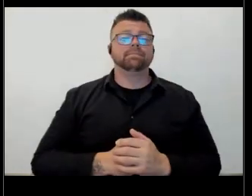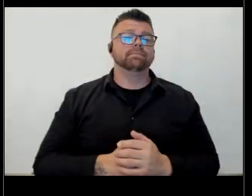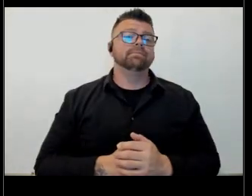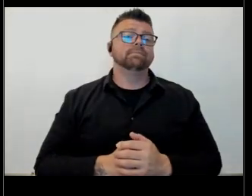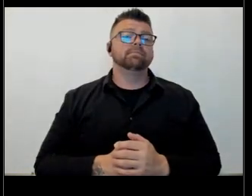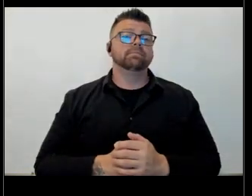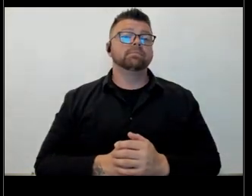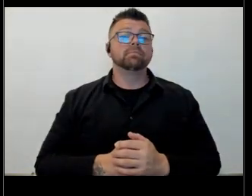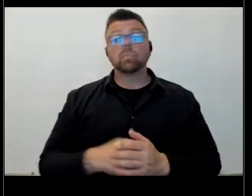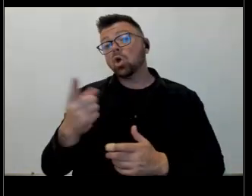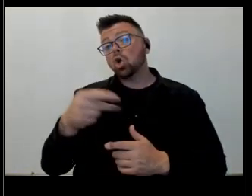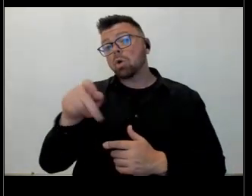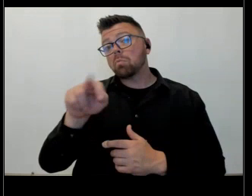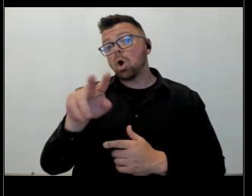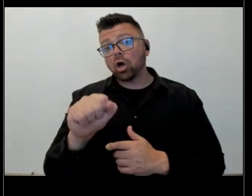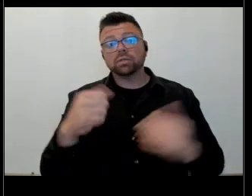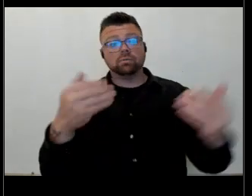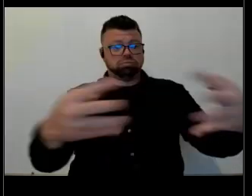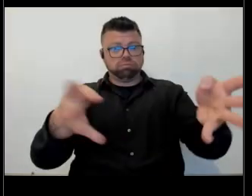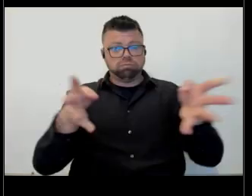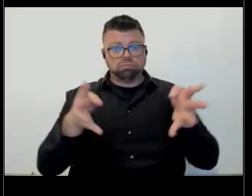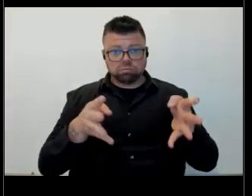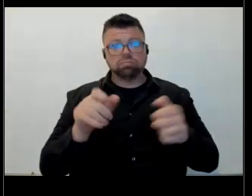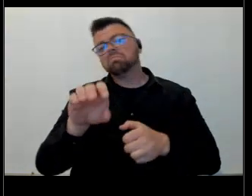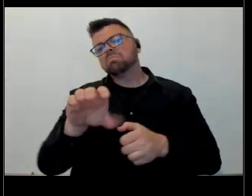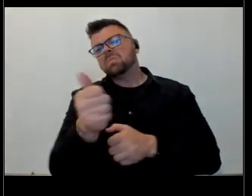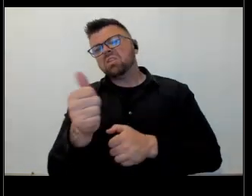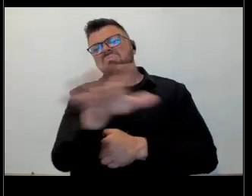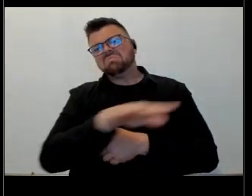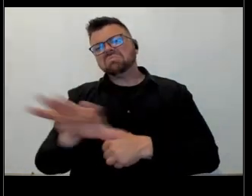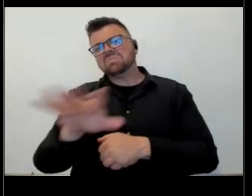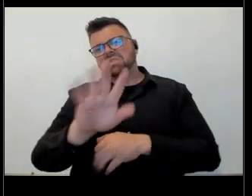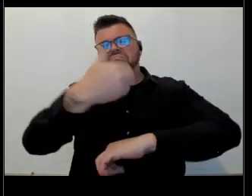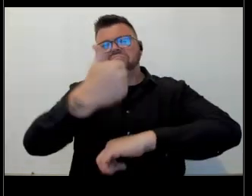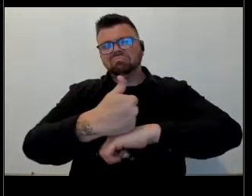dog parks, and other spaces.